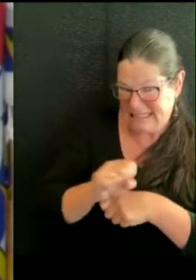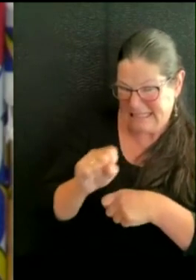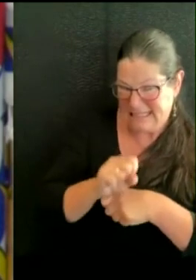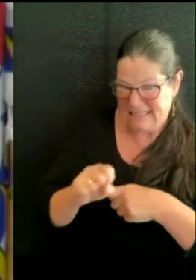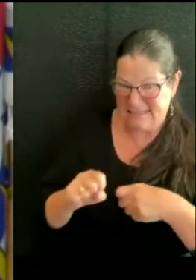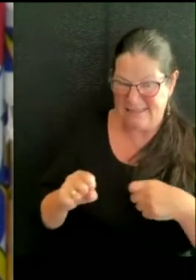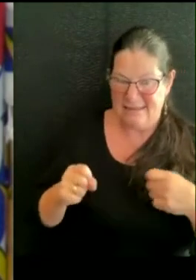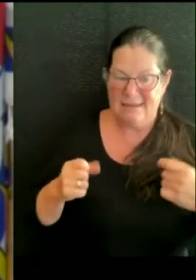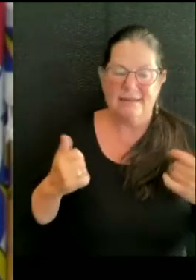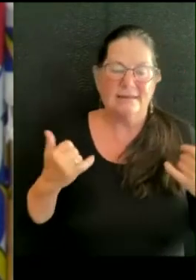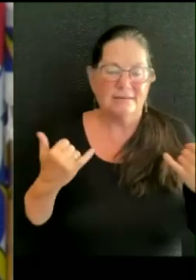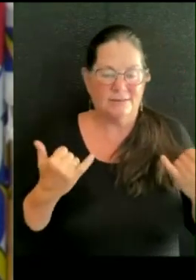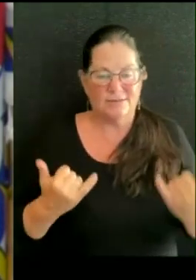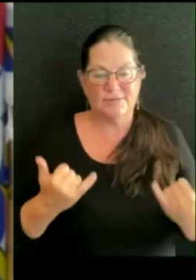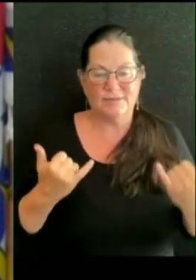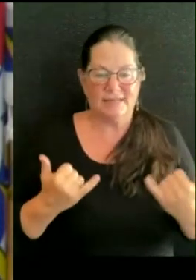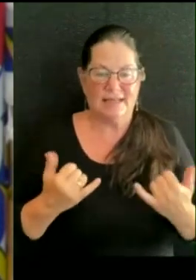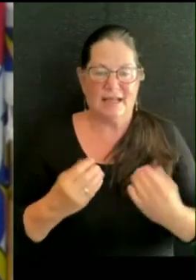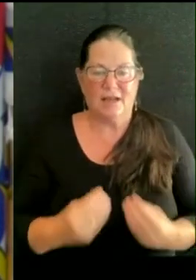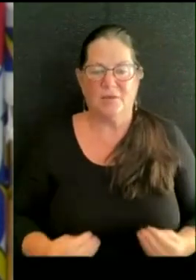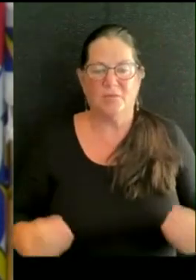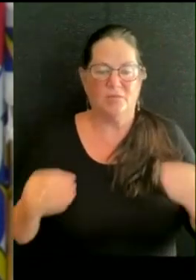a page from our book and do the same.